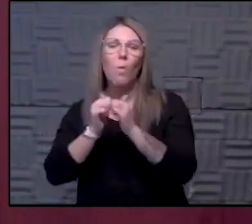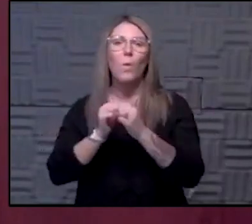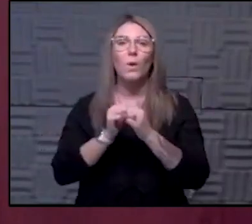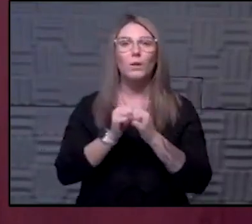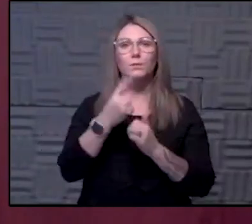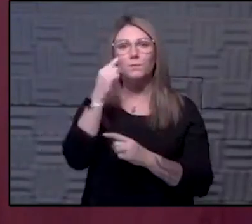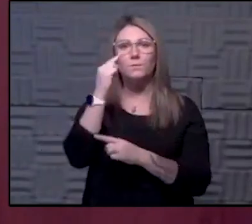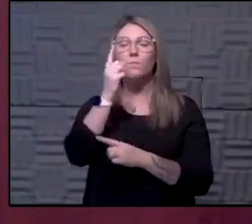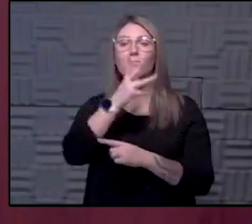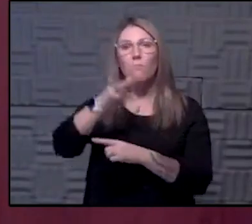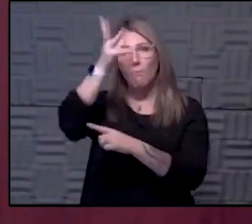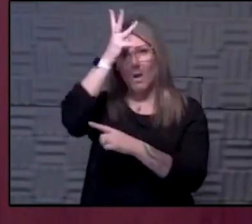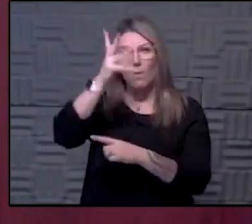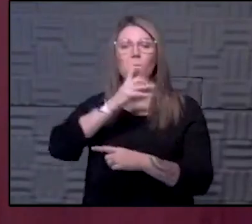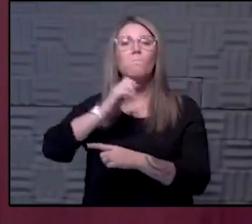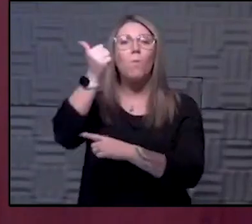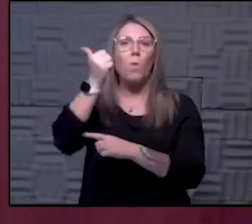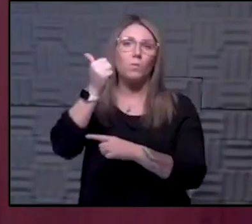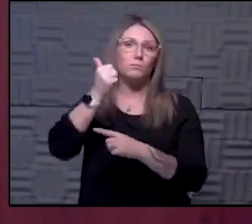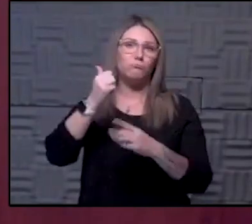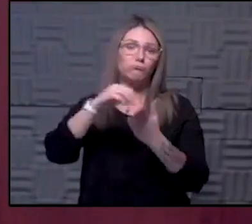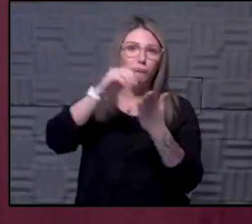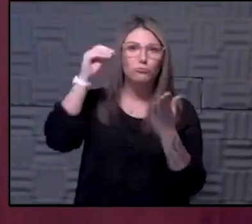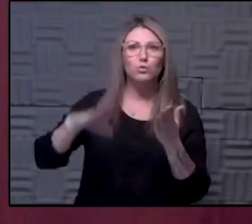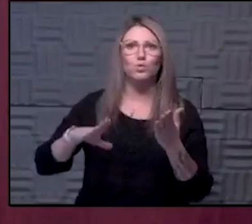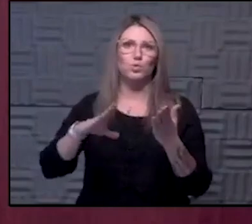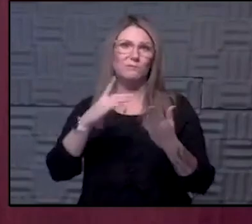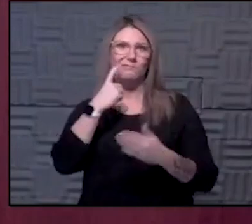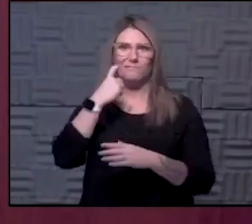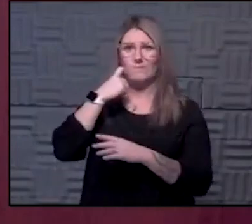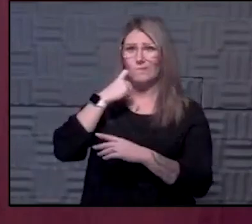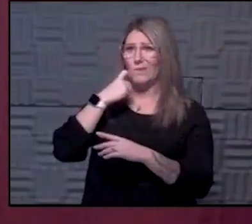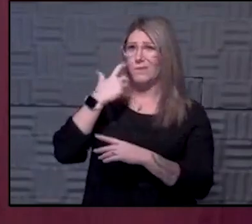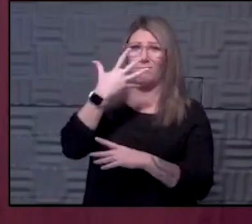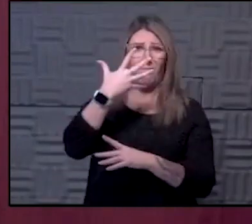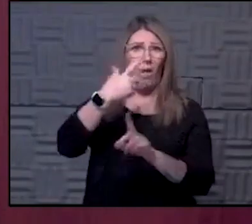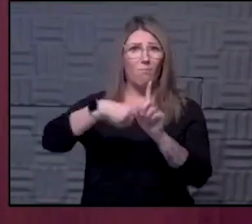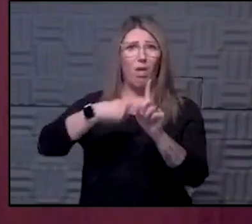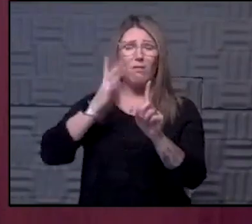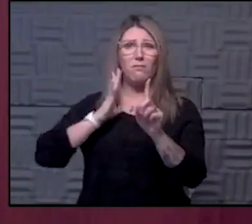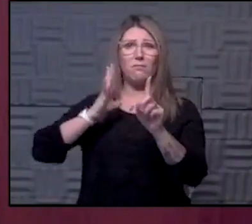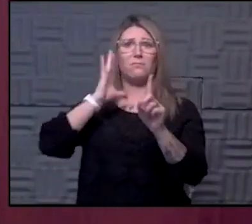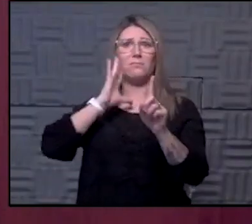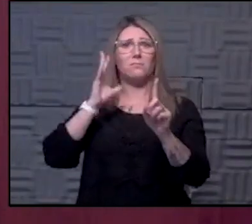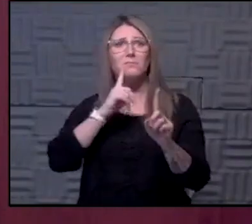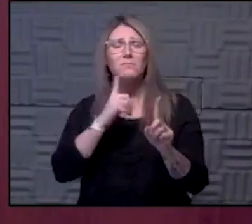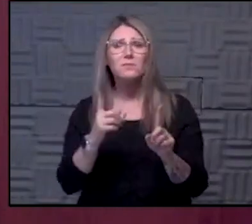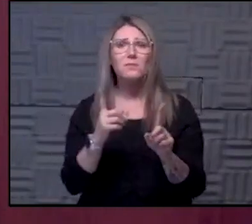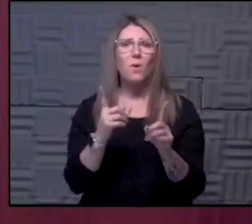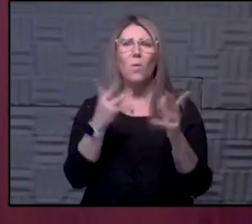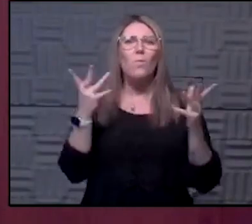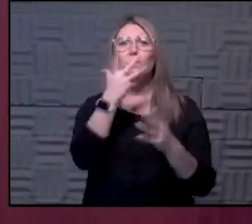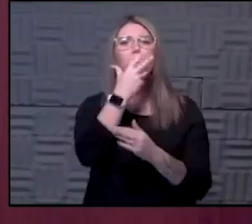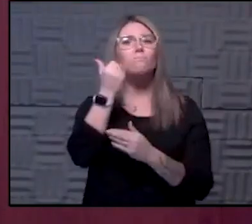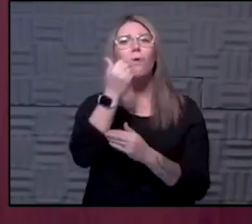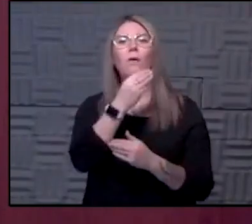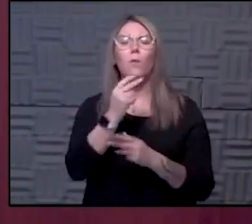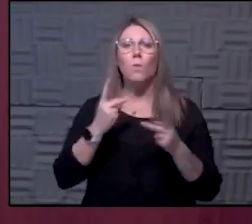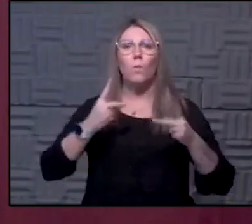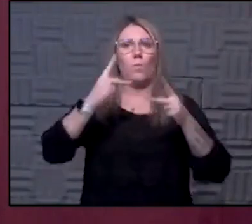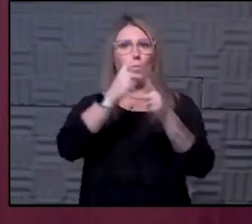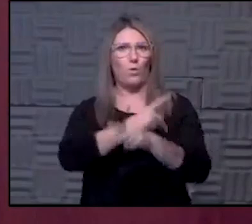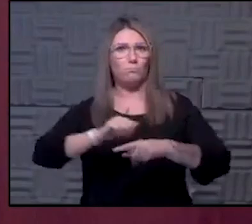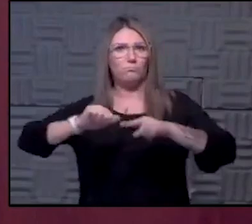older students at home for the last 5 or 6 months, can you give us an update right now on best and worst practices for young people as they